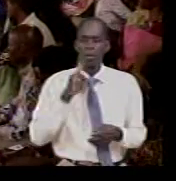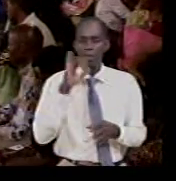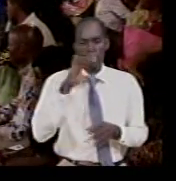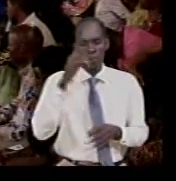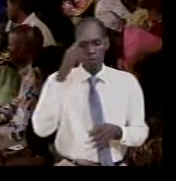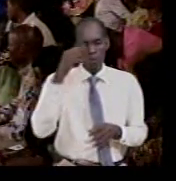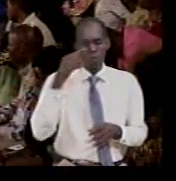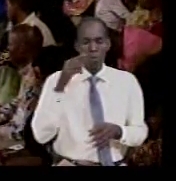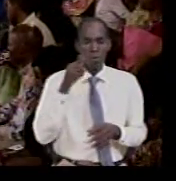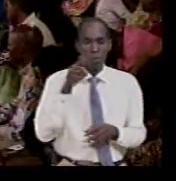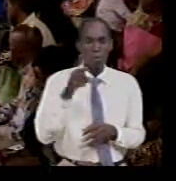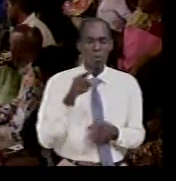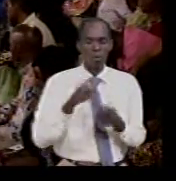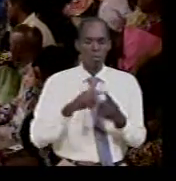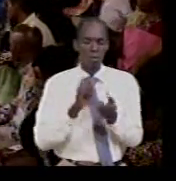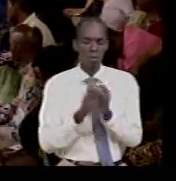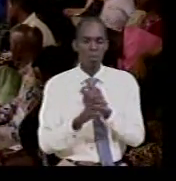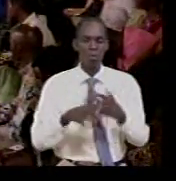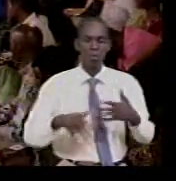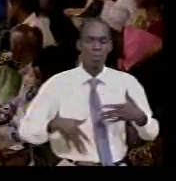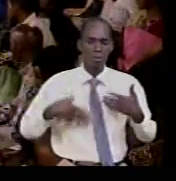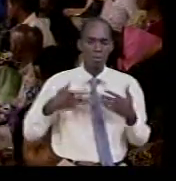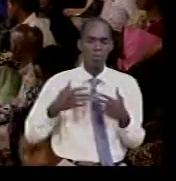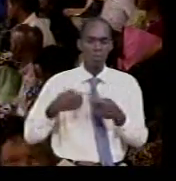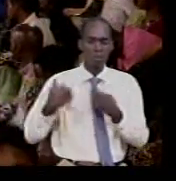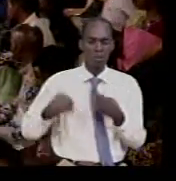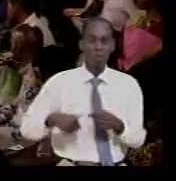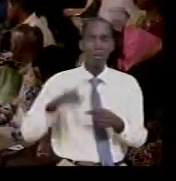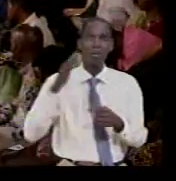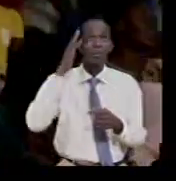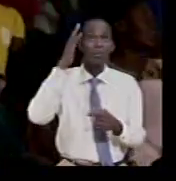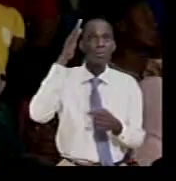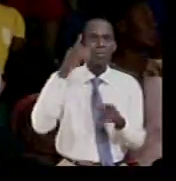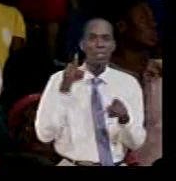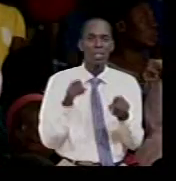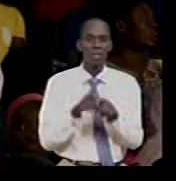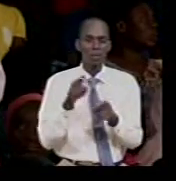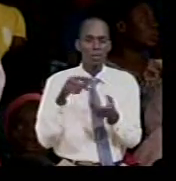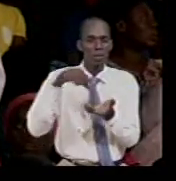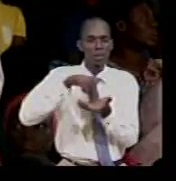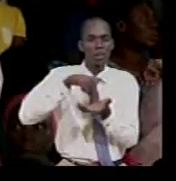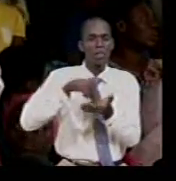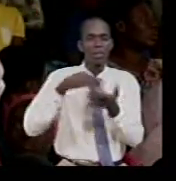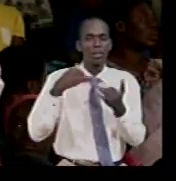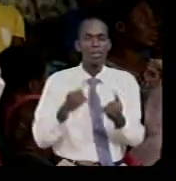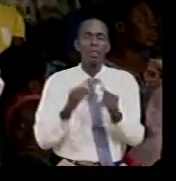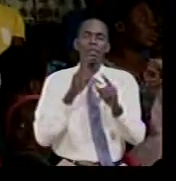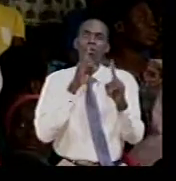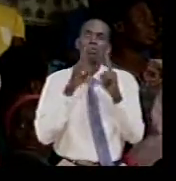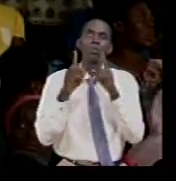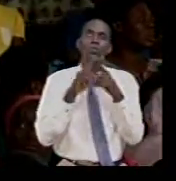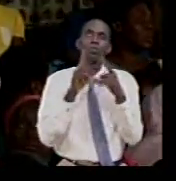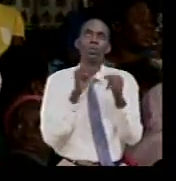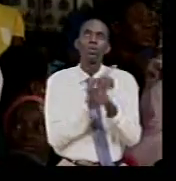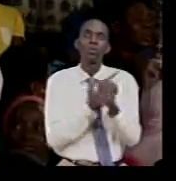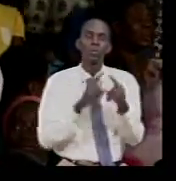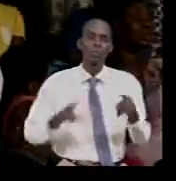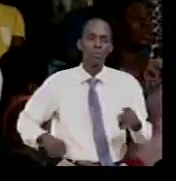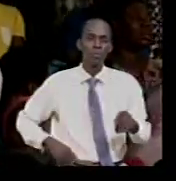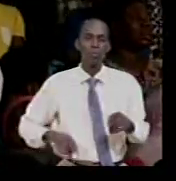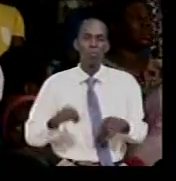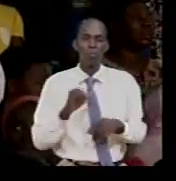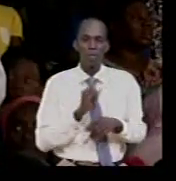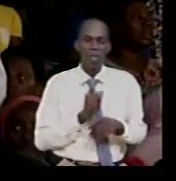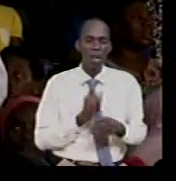Lord, I want to forget the past. Lord, please forgive my past. Lord,